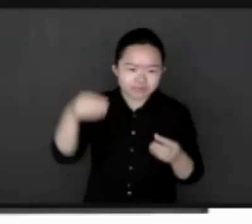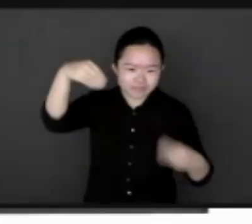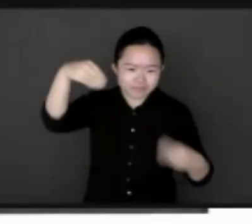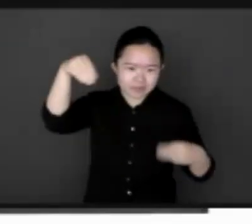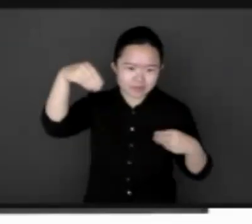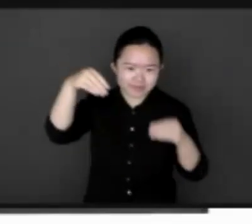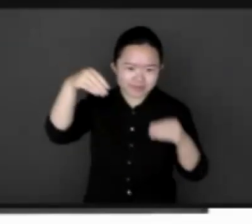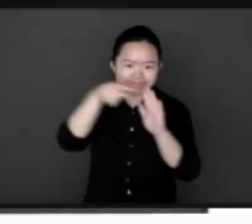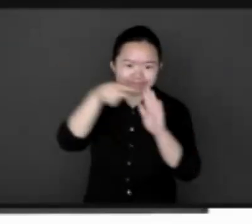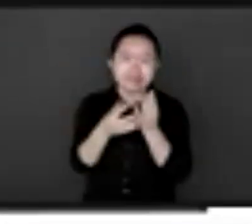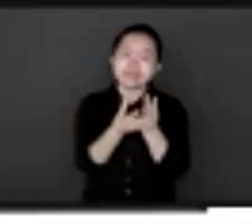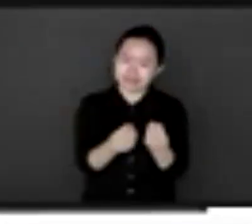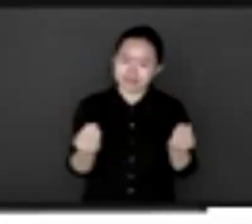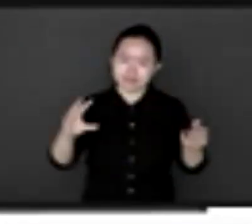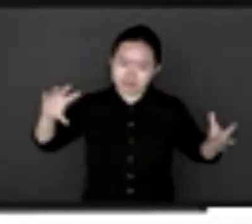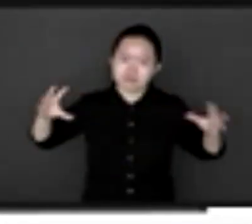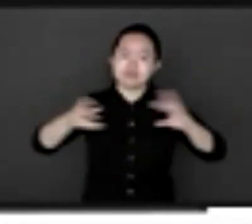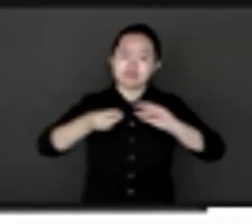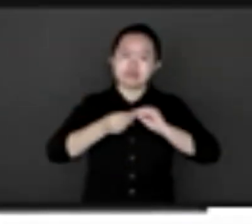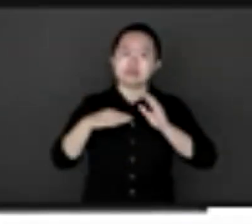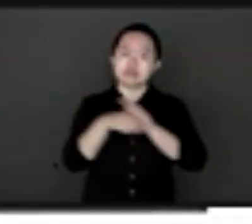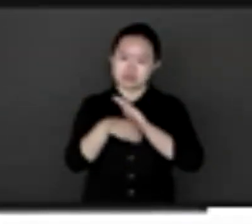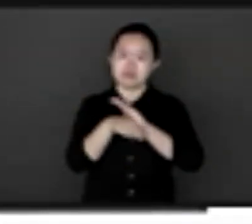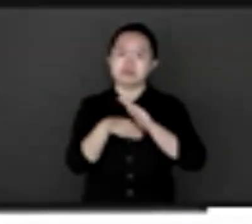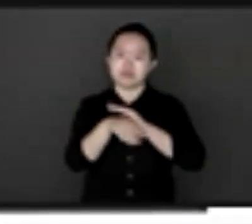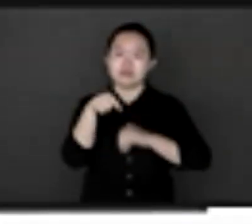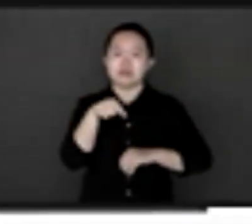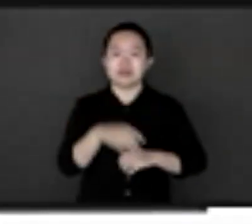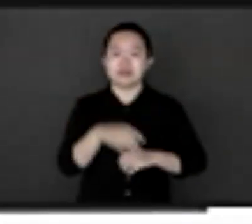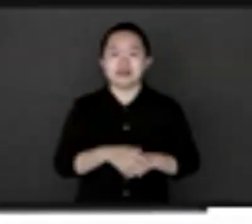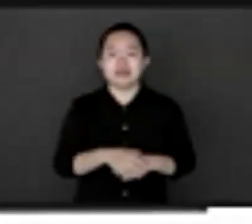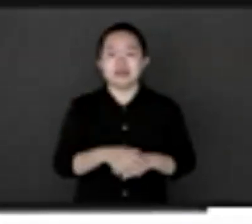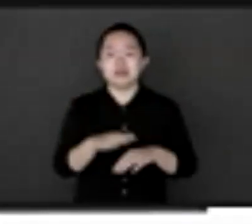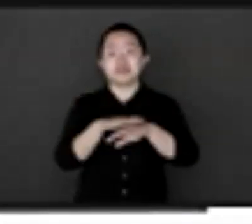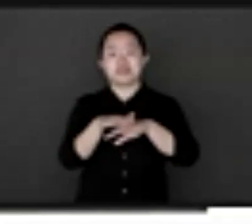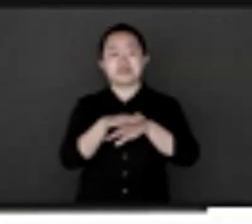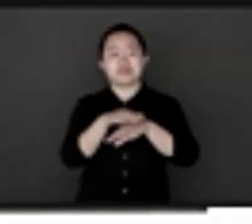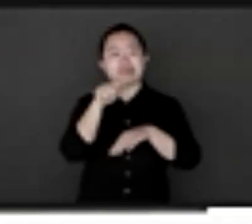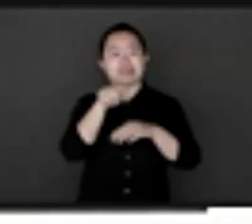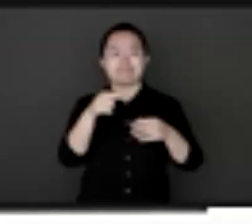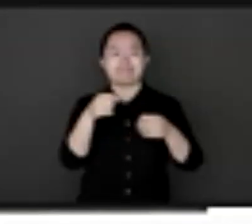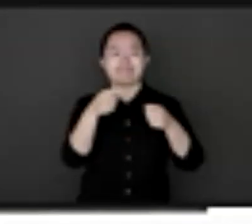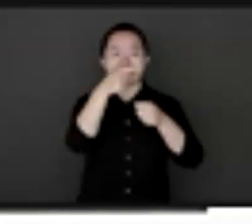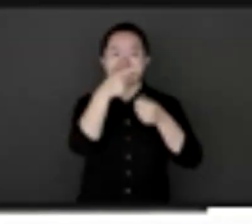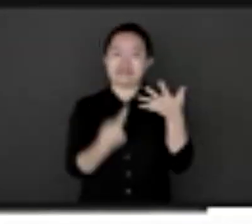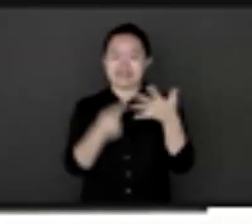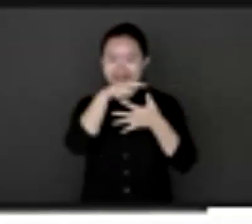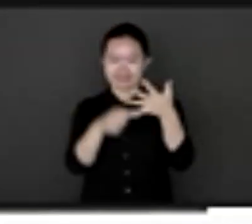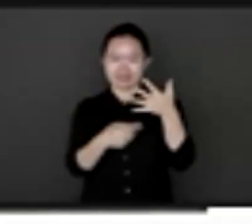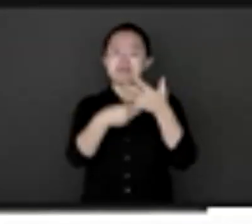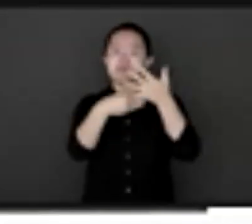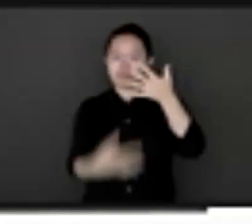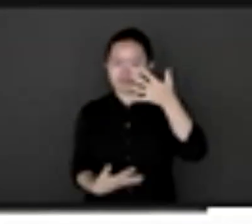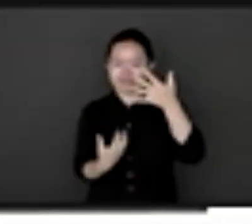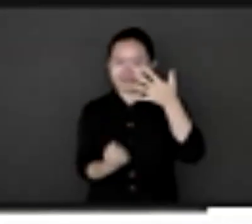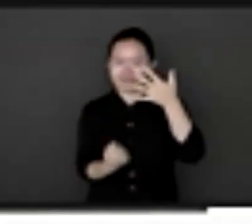documents. I know that sounds, it may look very kind of old-fashioned, but that is still how I envision working at a public sector office